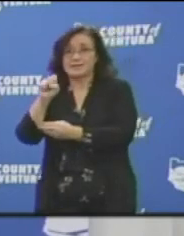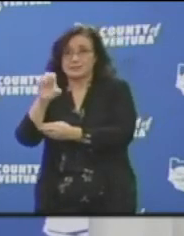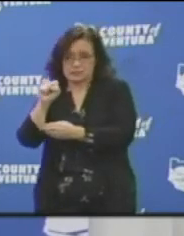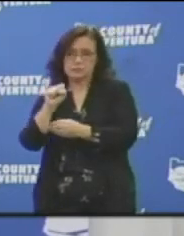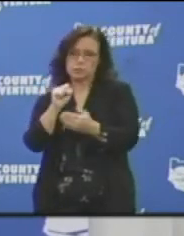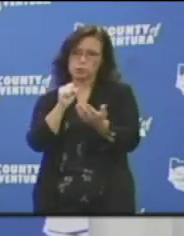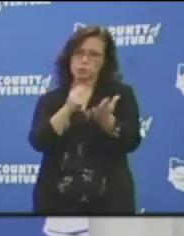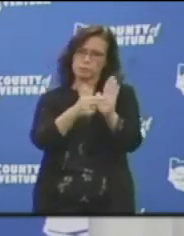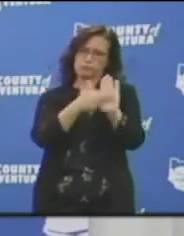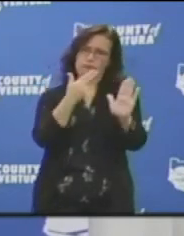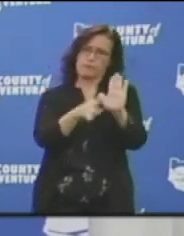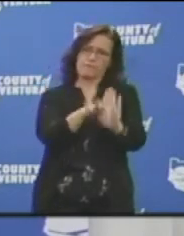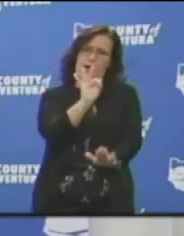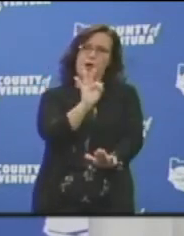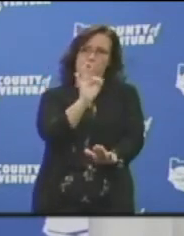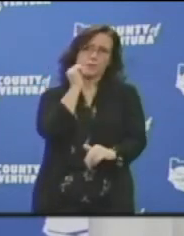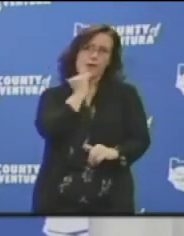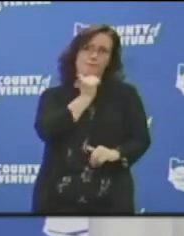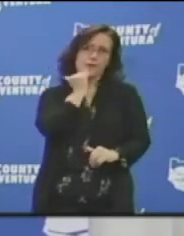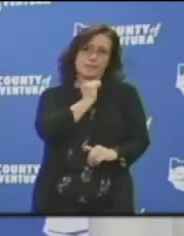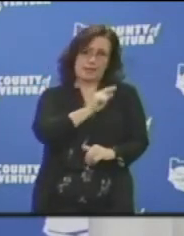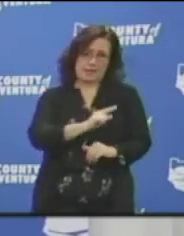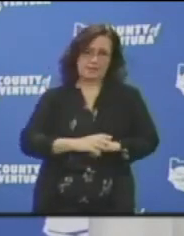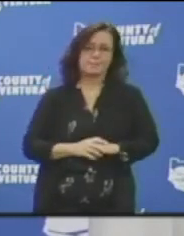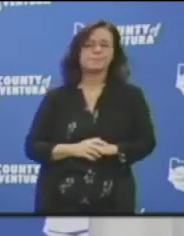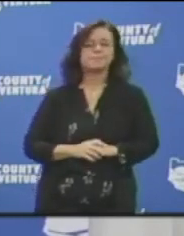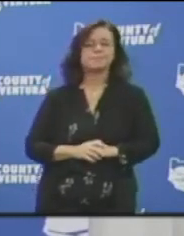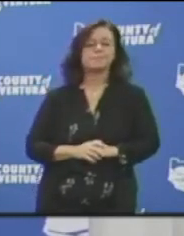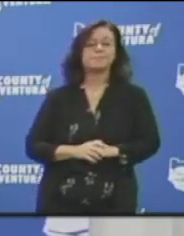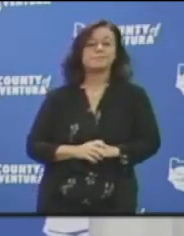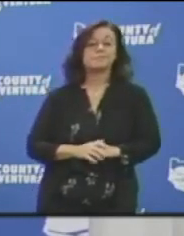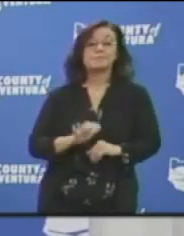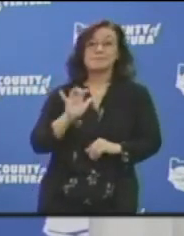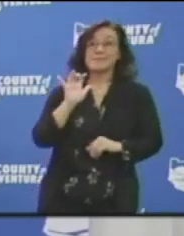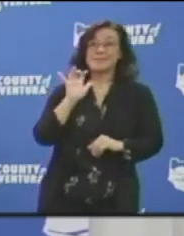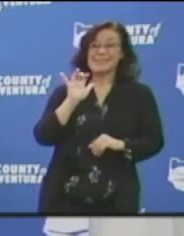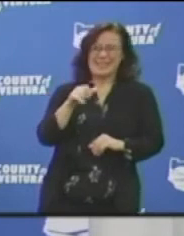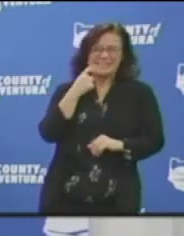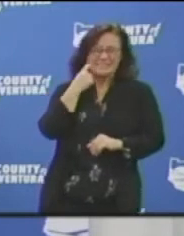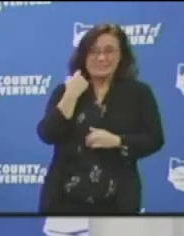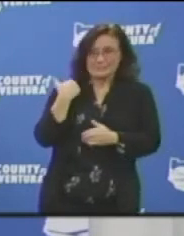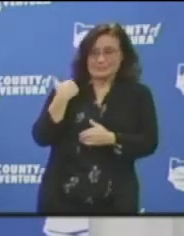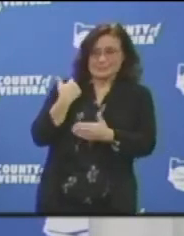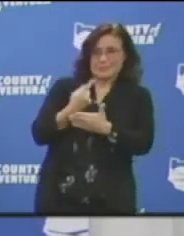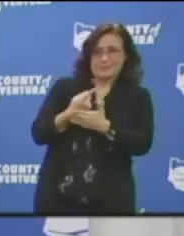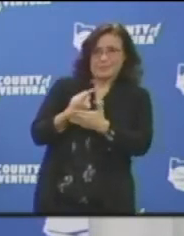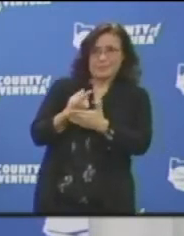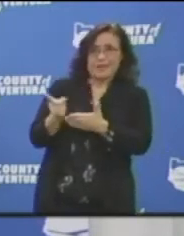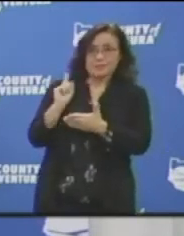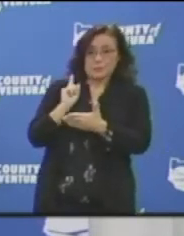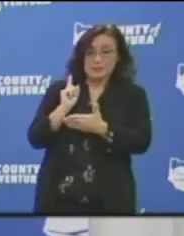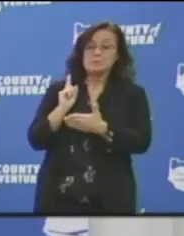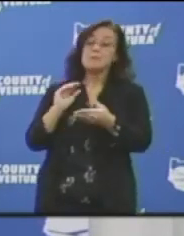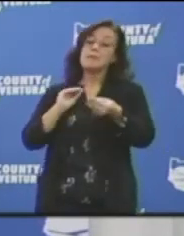week. For the week that ended about 3 days ago, our number was down to